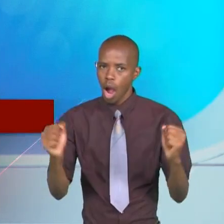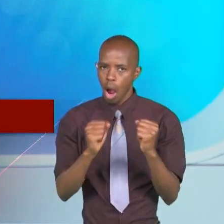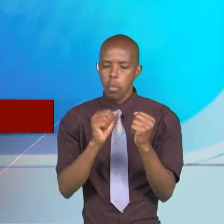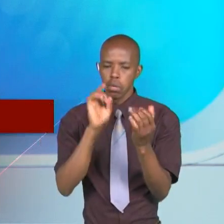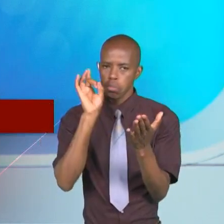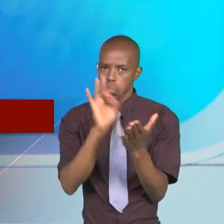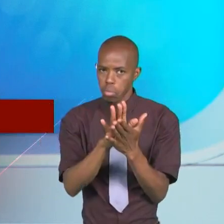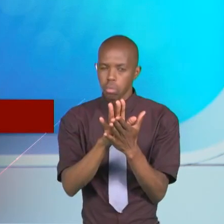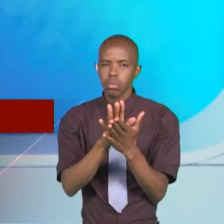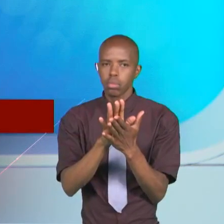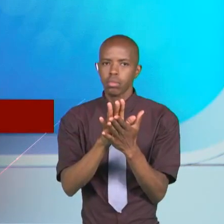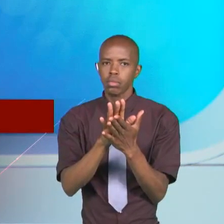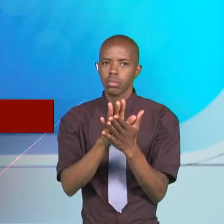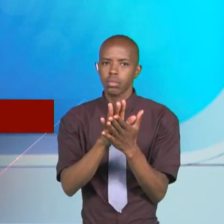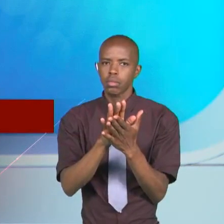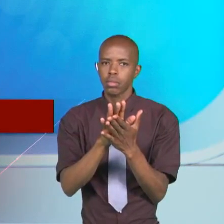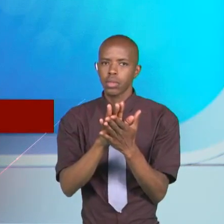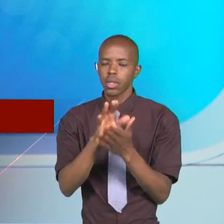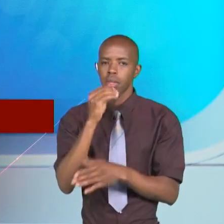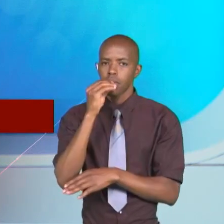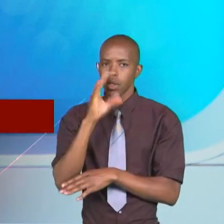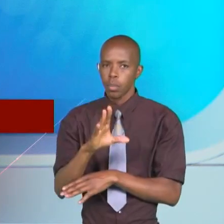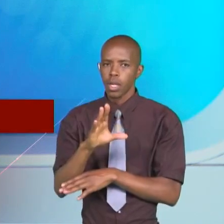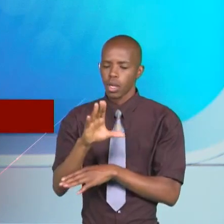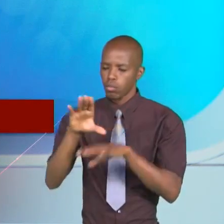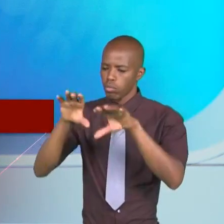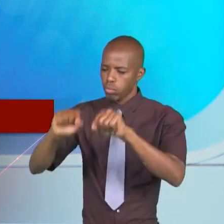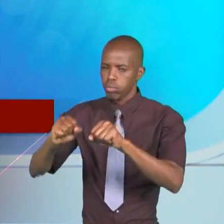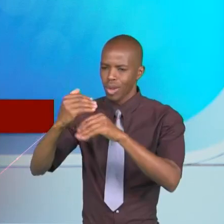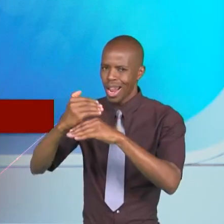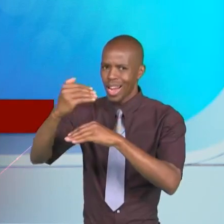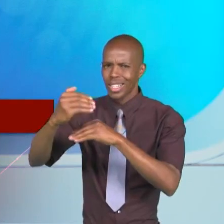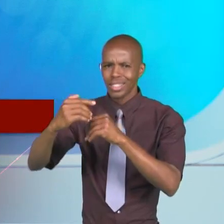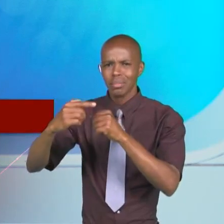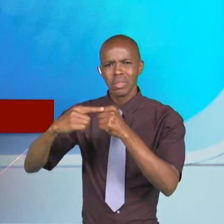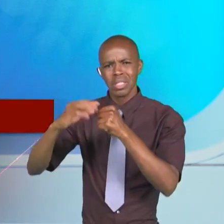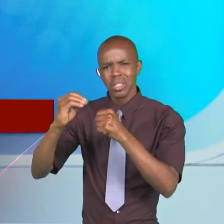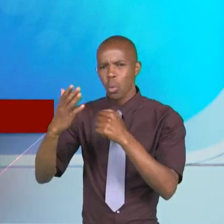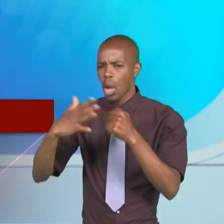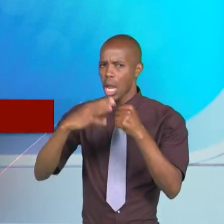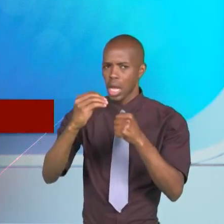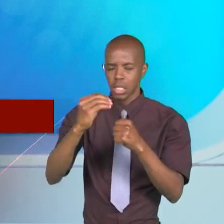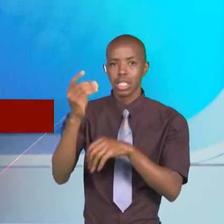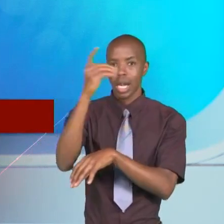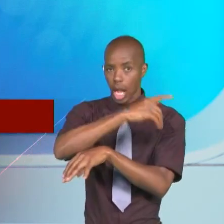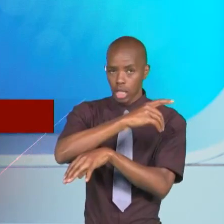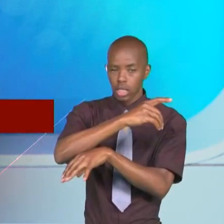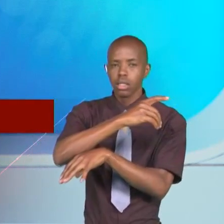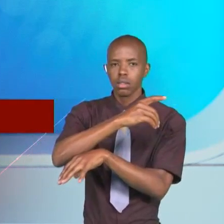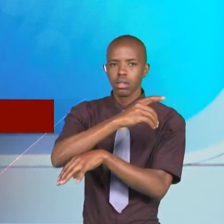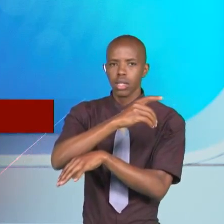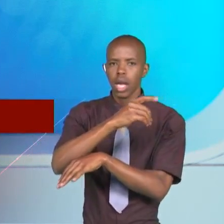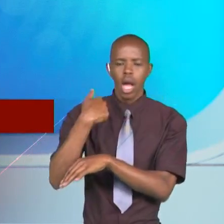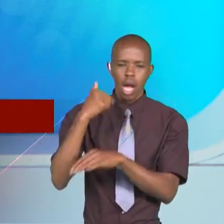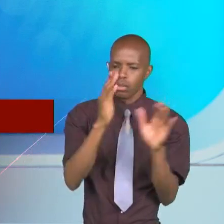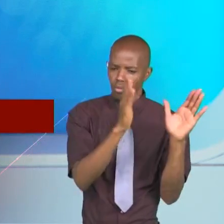through, I think what happens is that the speaker is supposed to take over for the next, is it 60 or 90 days? 60 days, yeah. as we